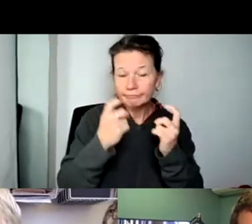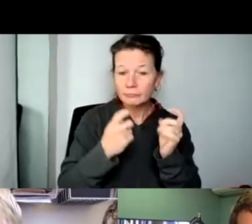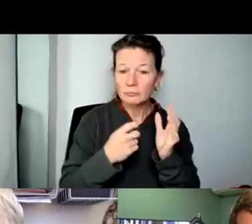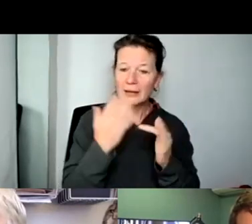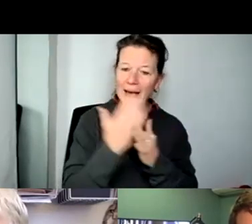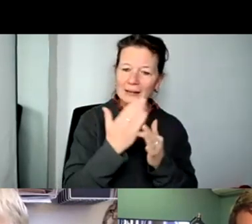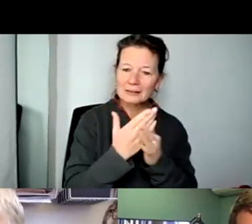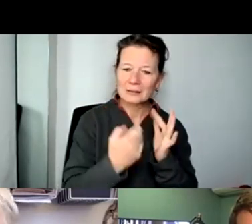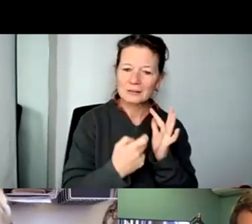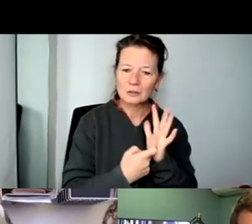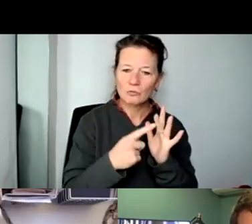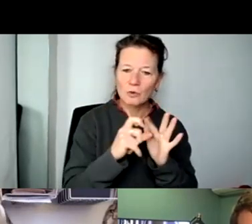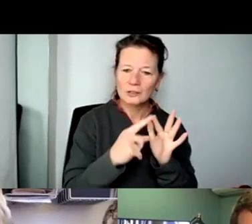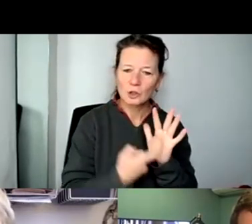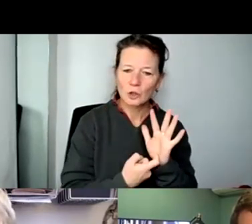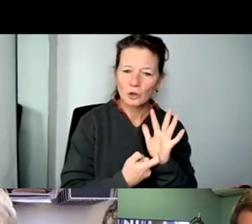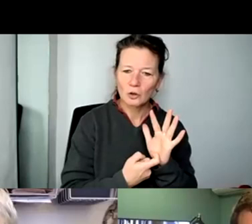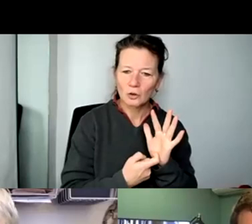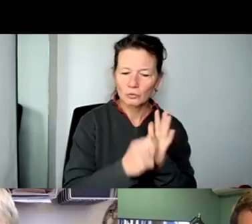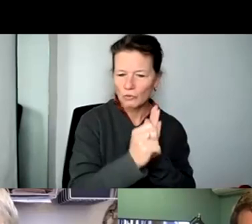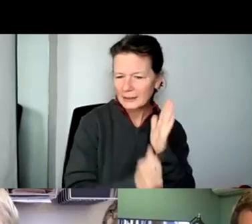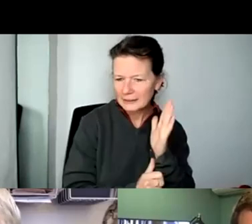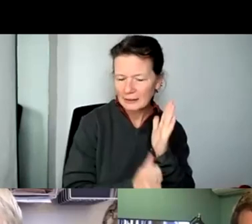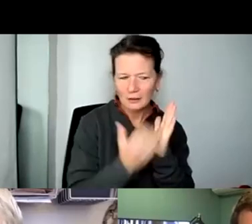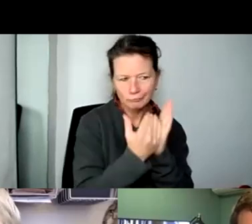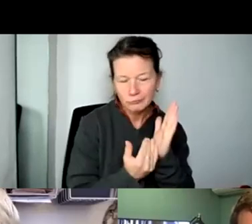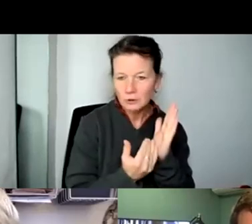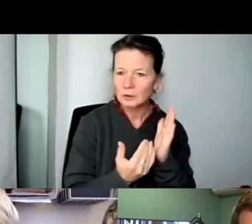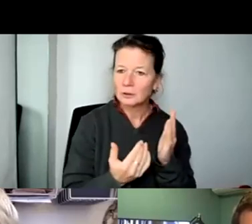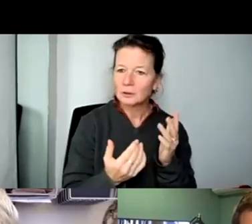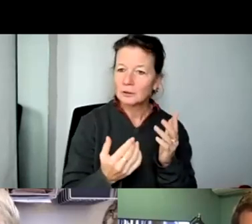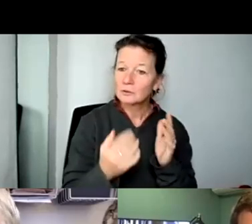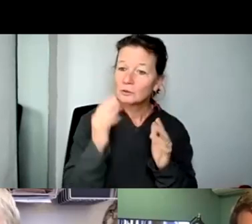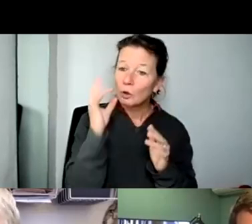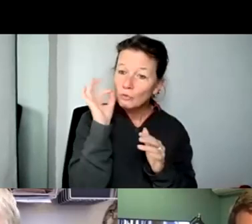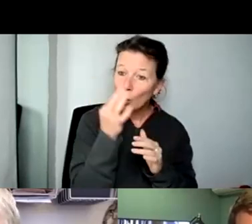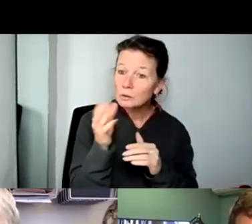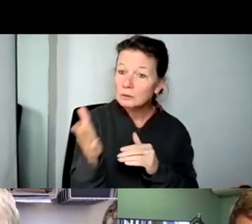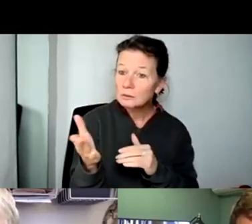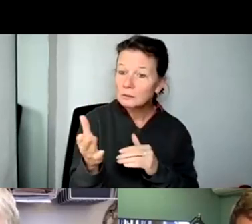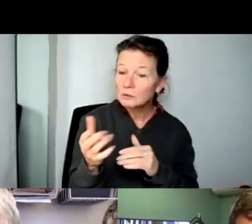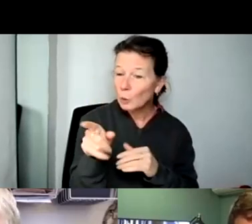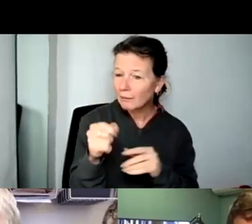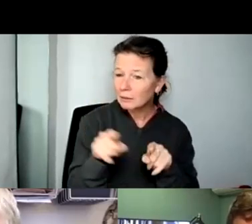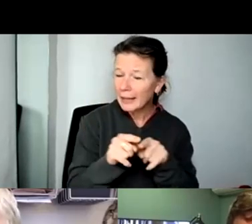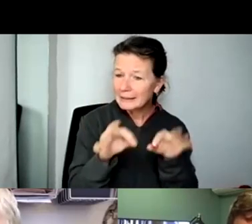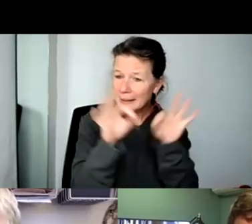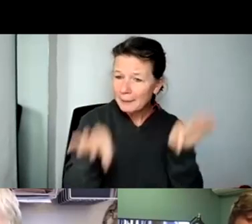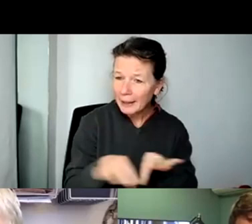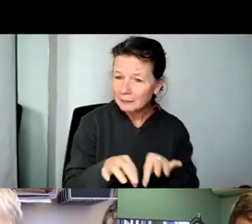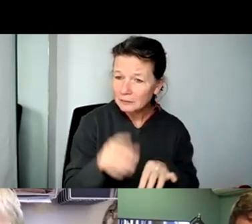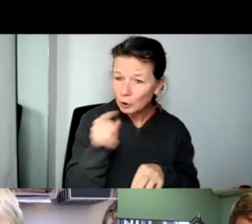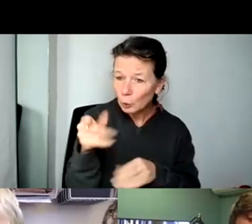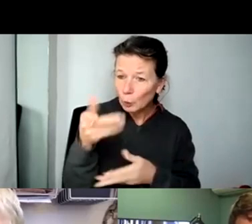riders. So I'm gonna start with Rose on that one. So Rose, you said you've got a sort of template for people. Do you want to tell us